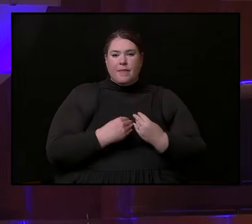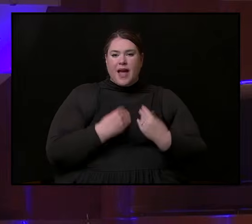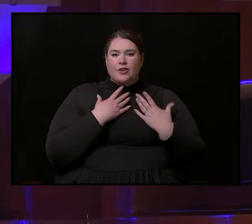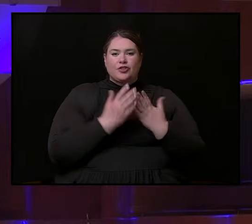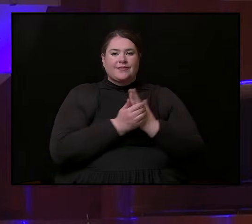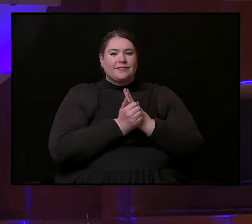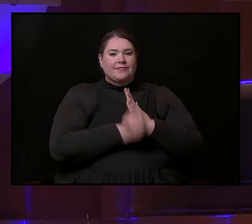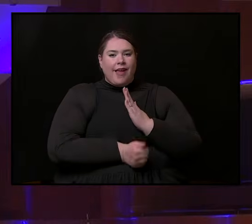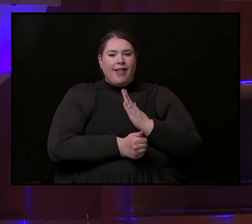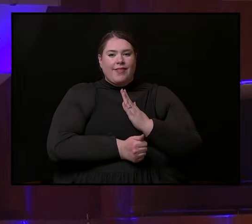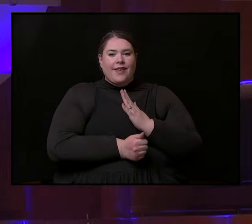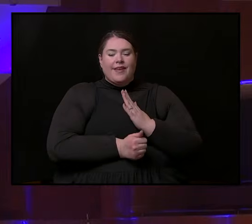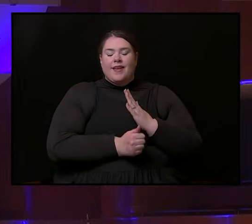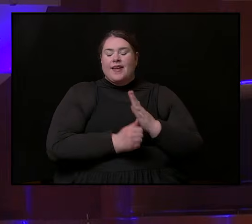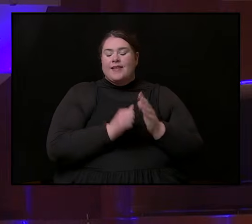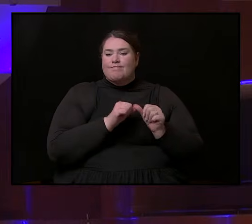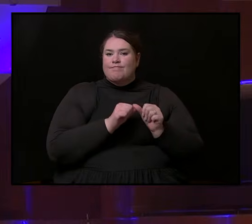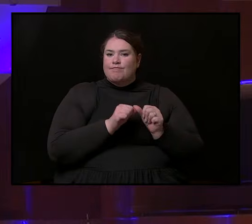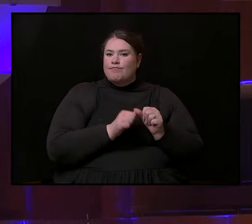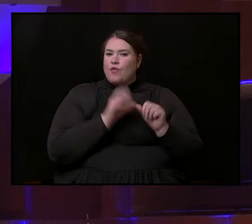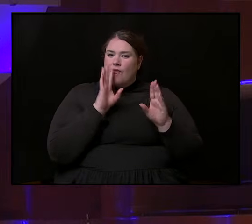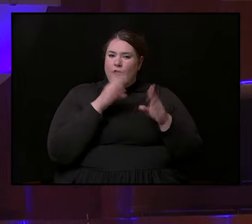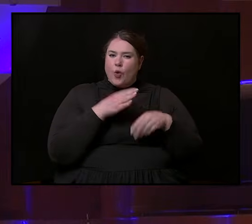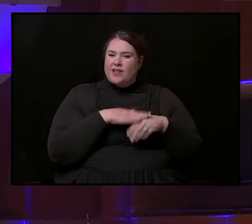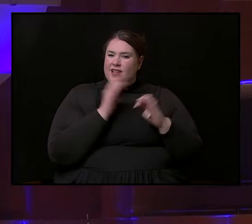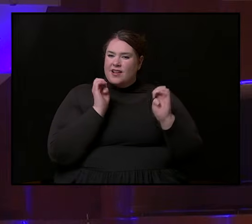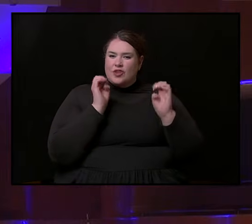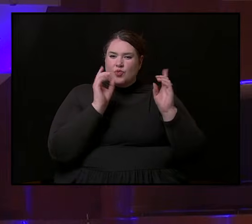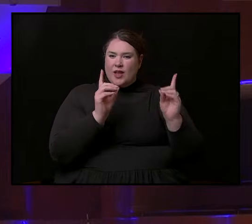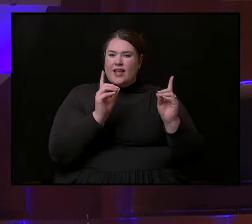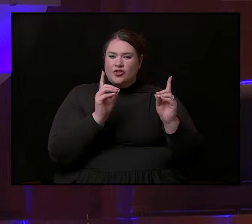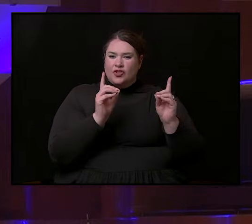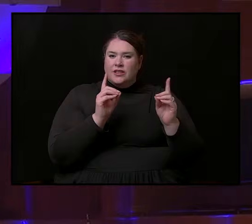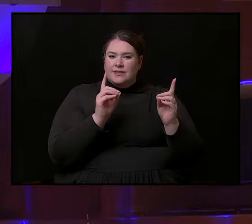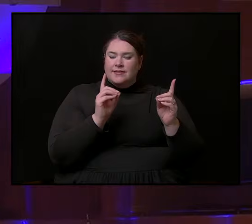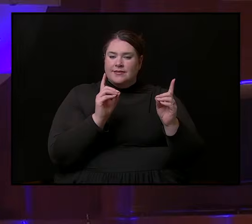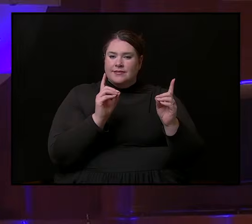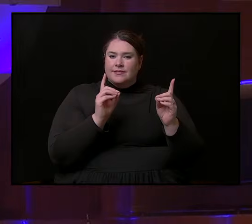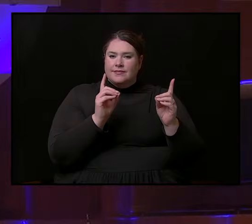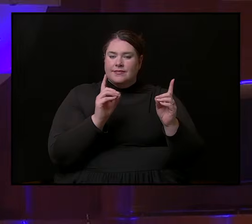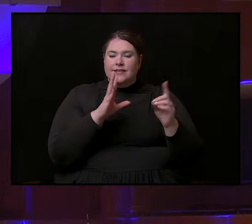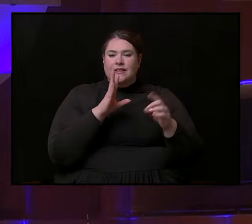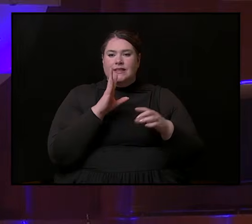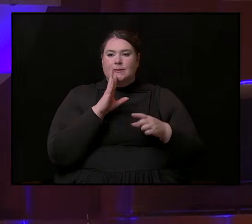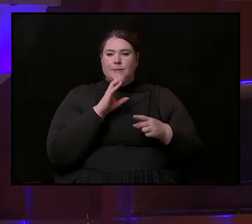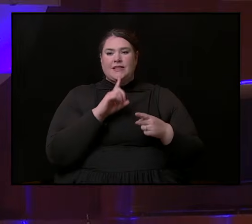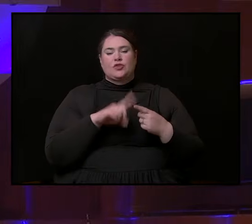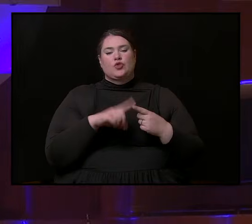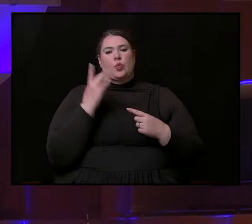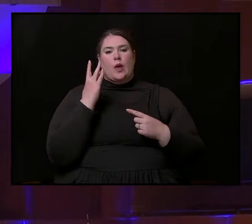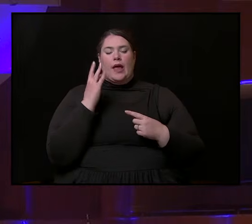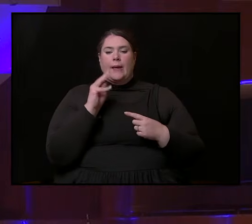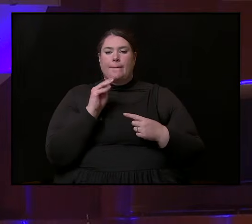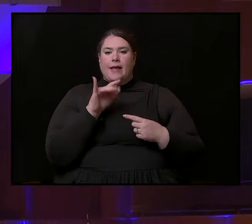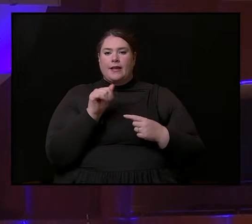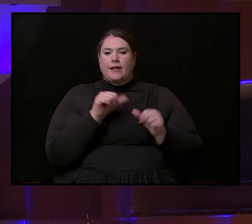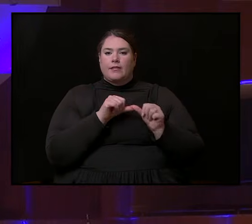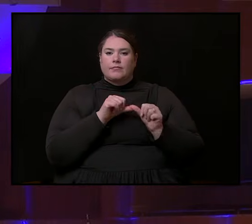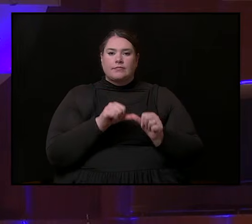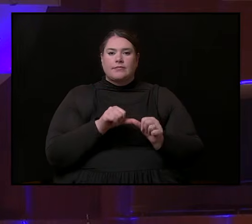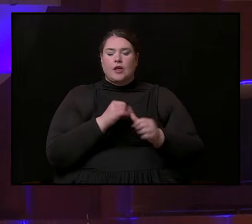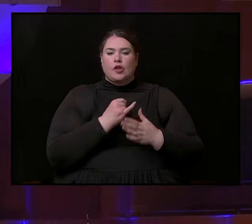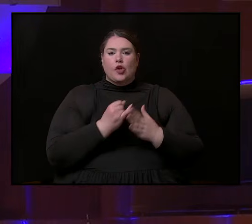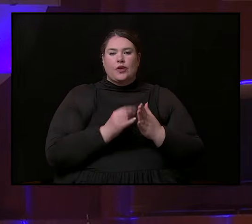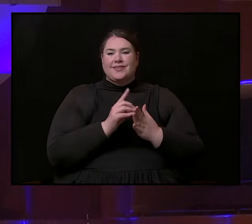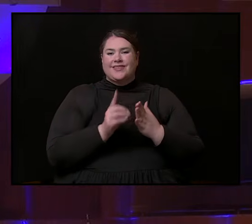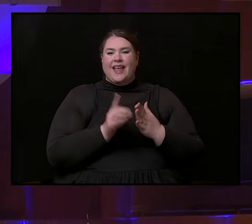their relentless focus on education, speaks to why MICA remains an art and design